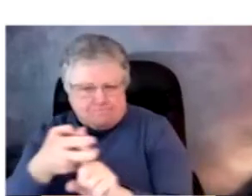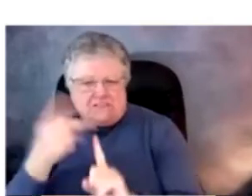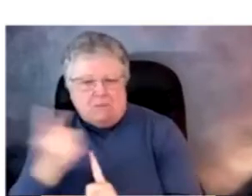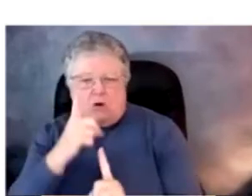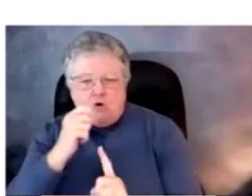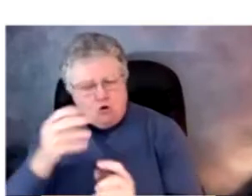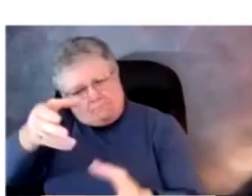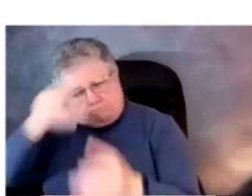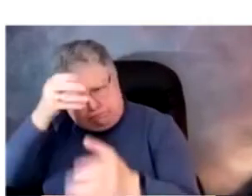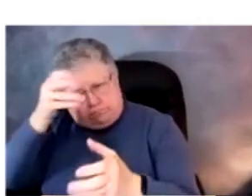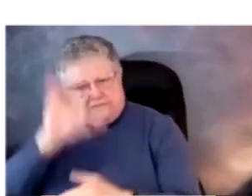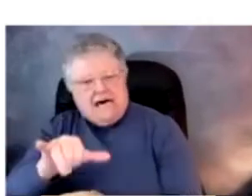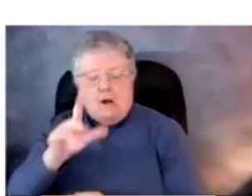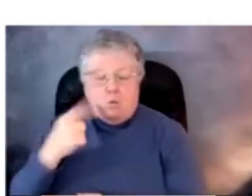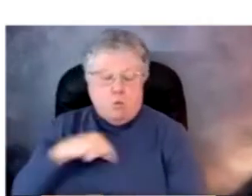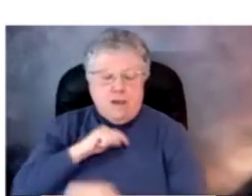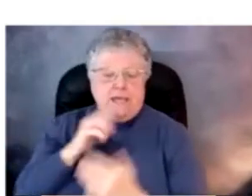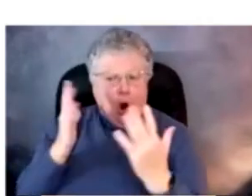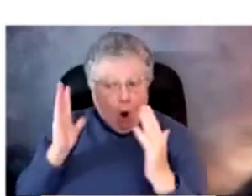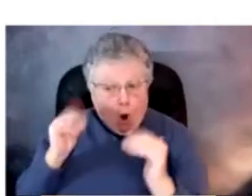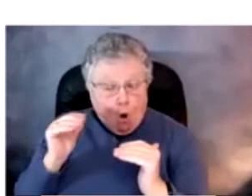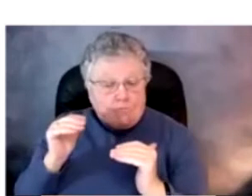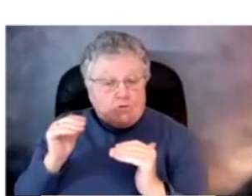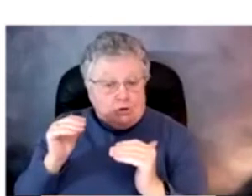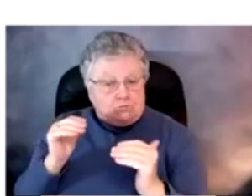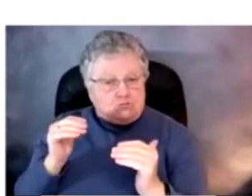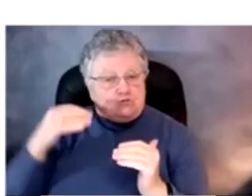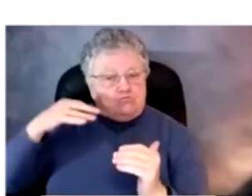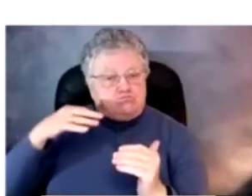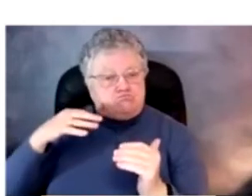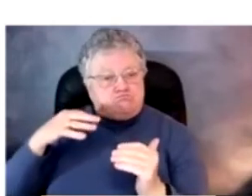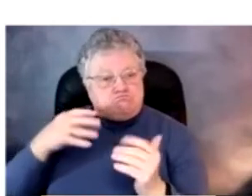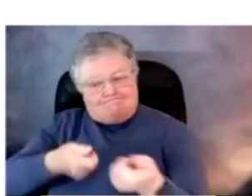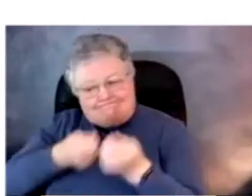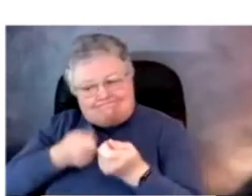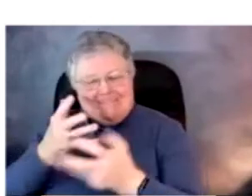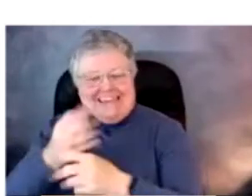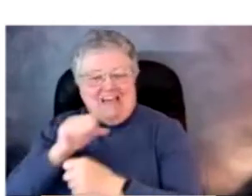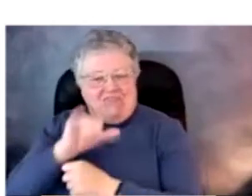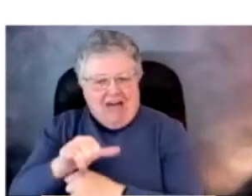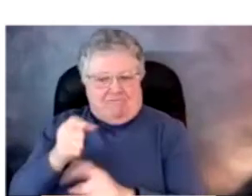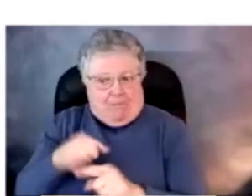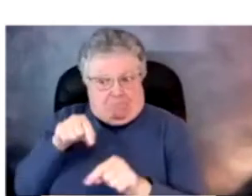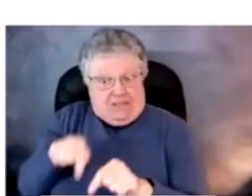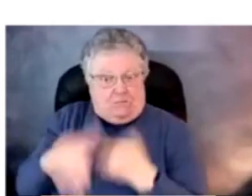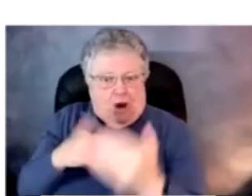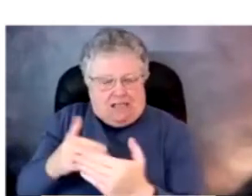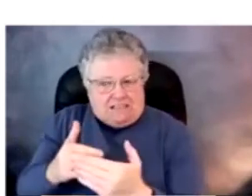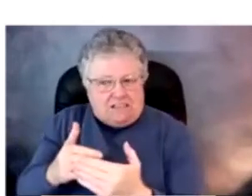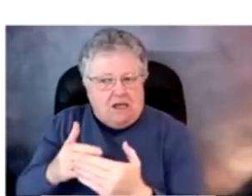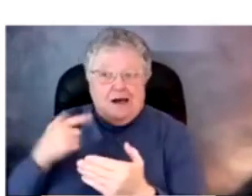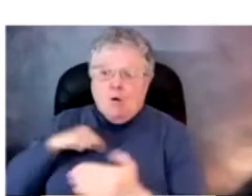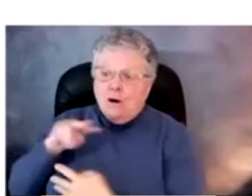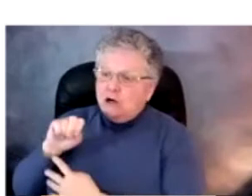hope that can come out of this. It's hard to say, honestly, right now, because we're new. We're really, like, we're not